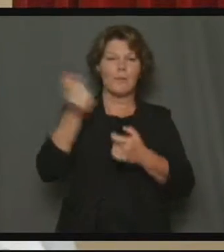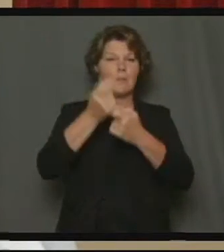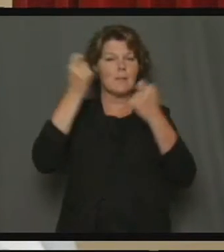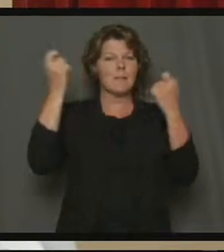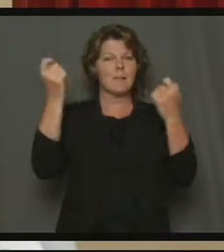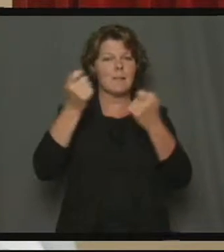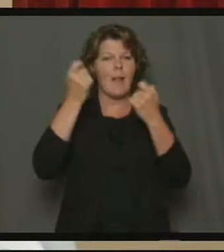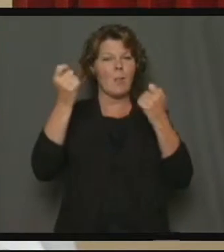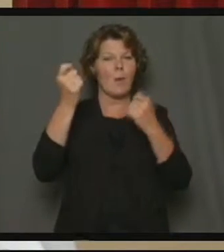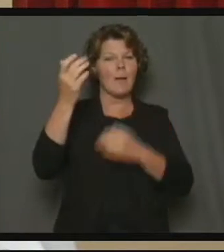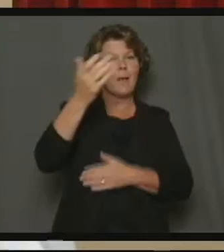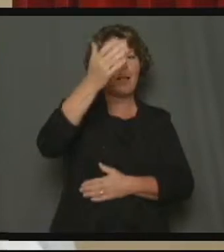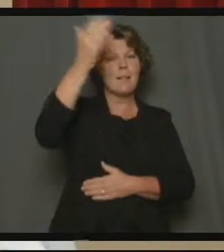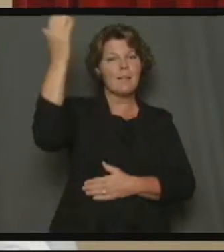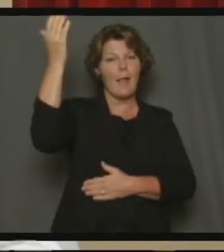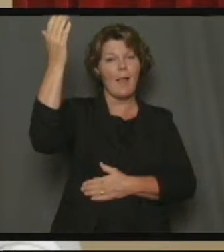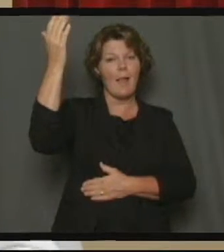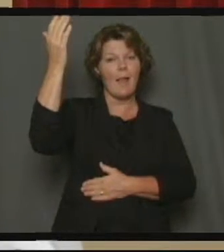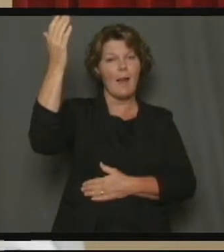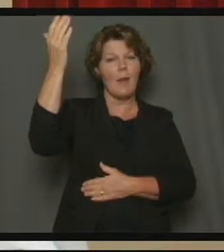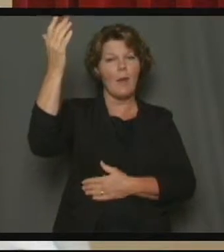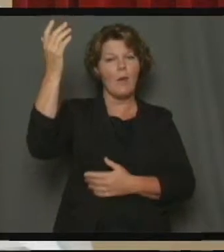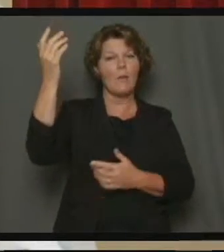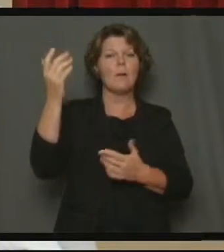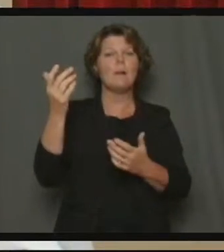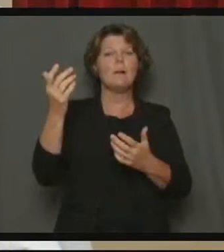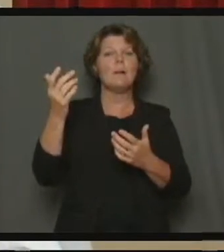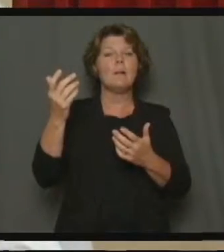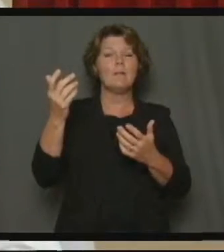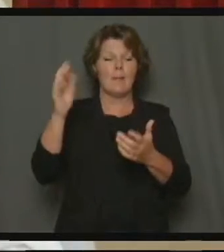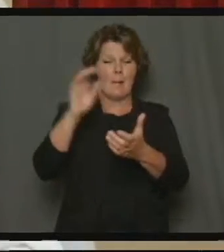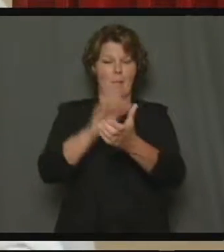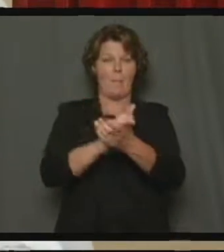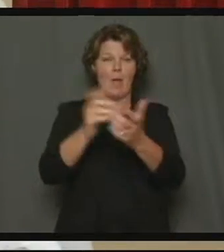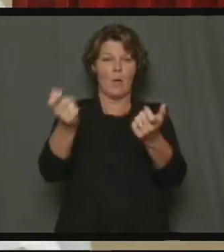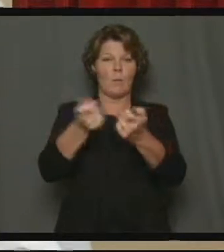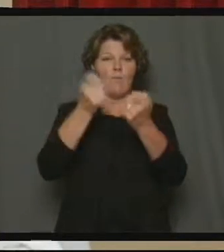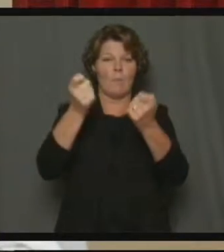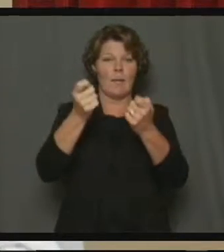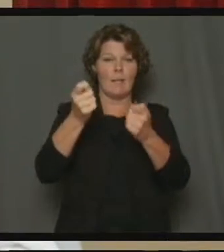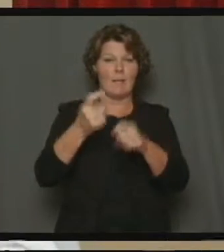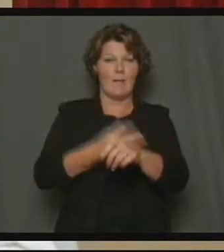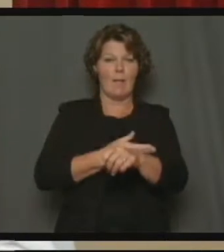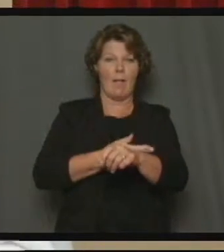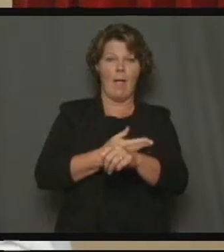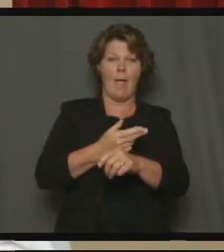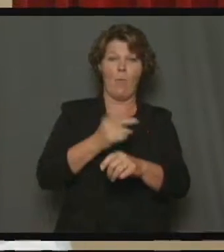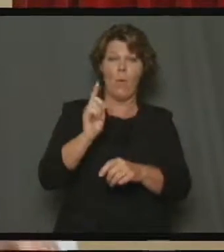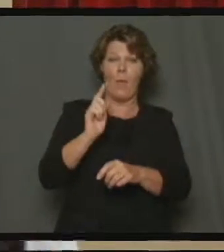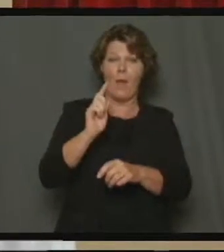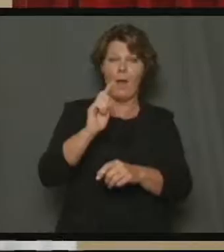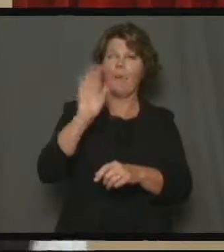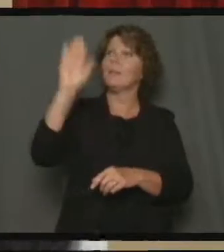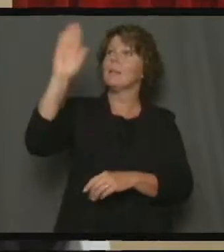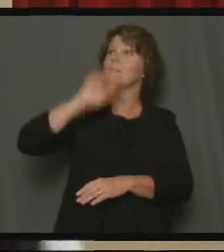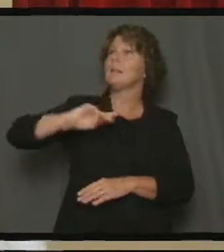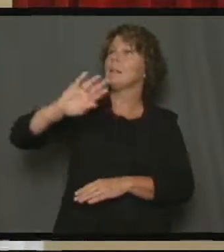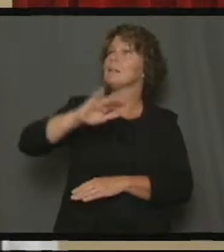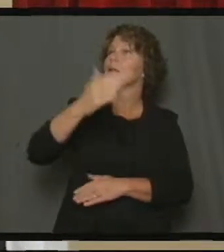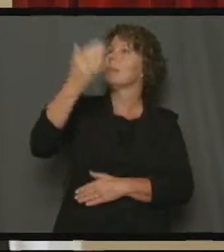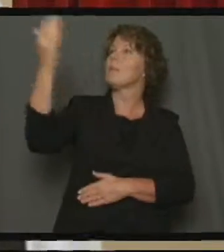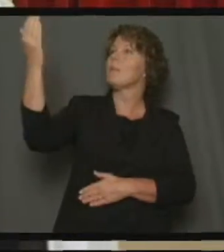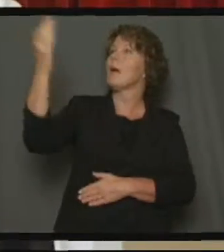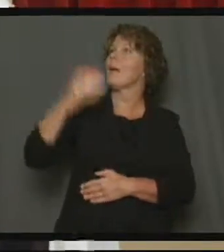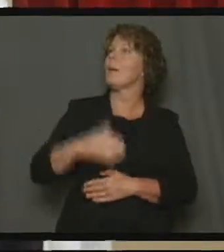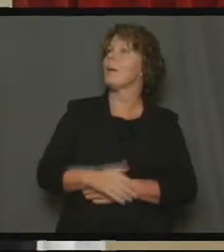celebrating there the marriage feast of the Lamb in His kingdom. So this is why some